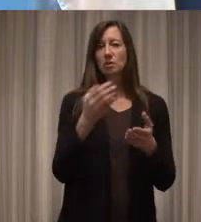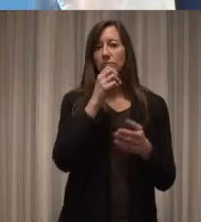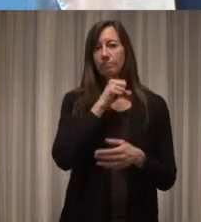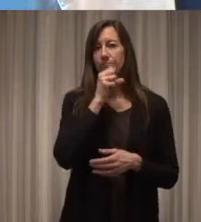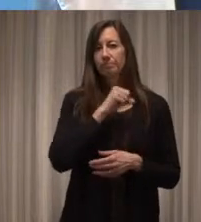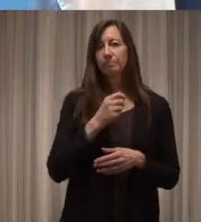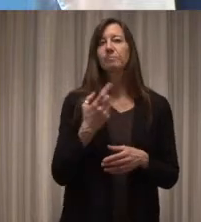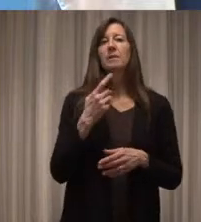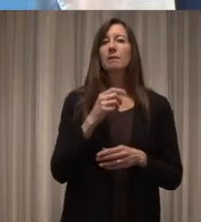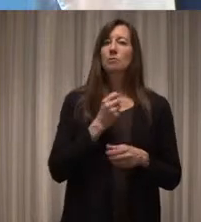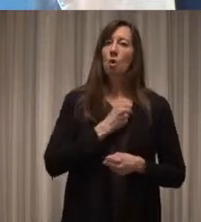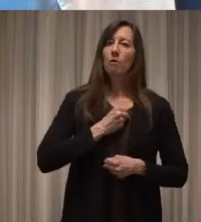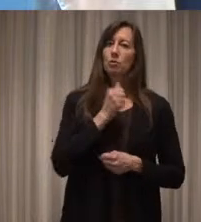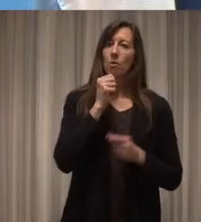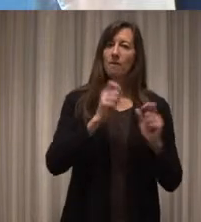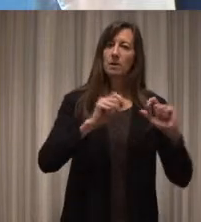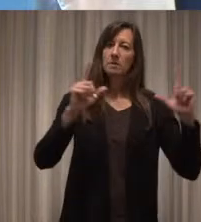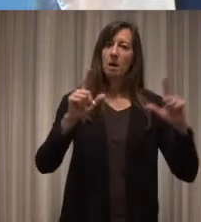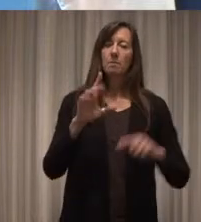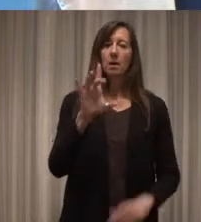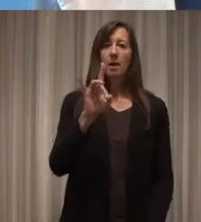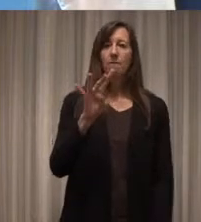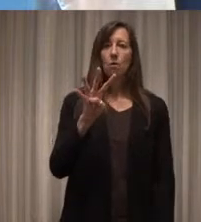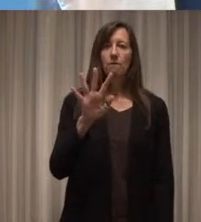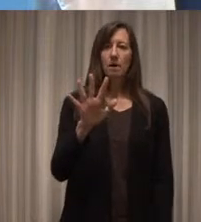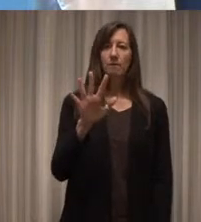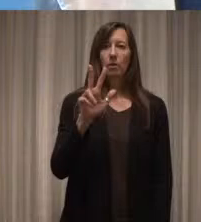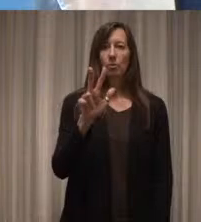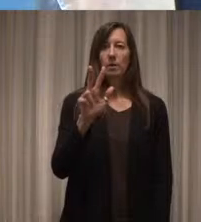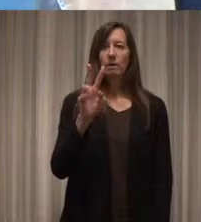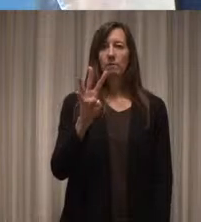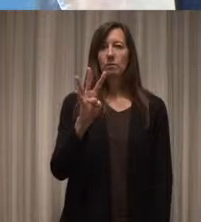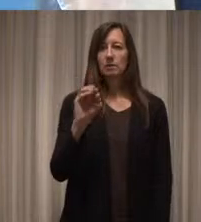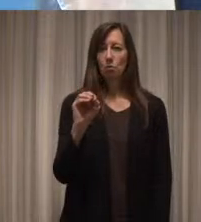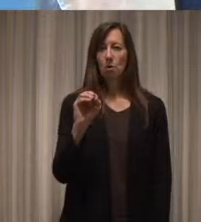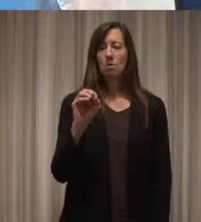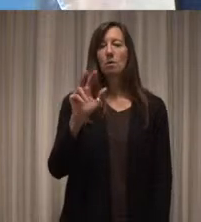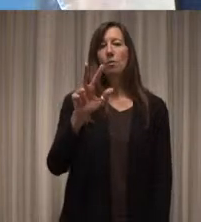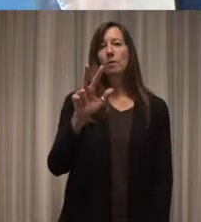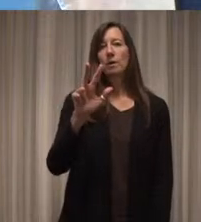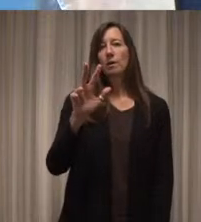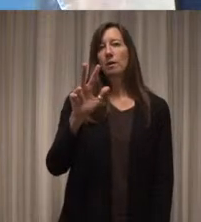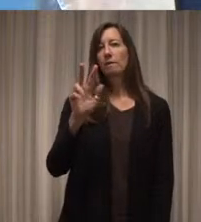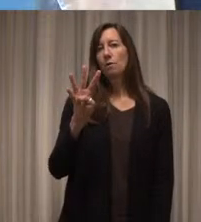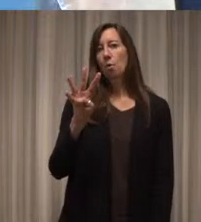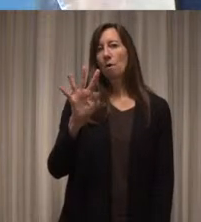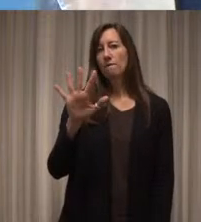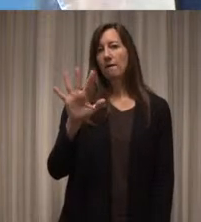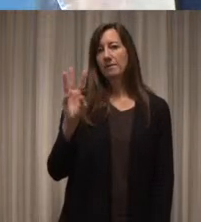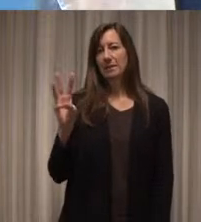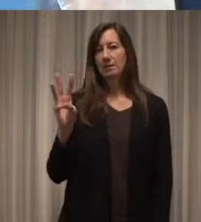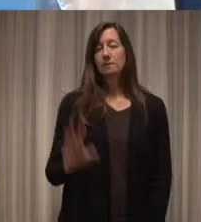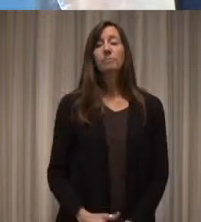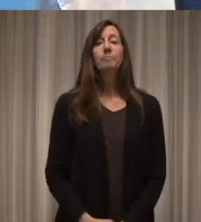340-3456. Once again, if you've heard all this and you want to sign up,